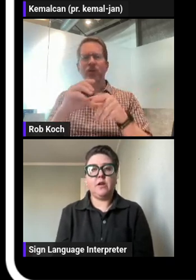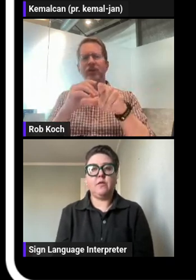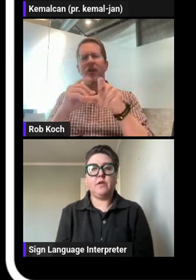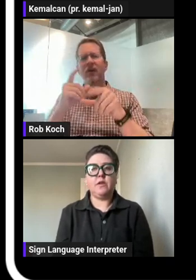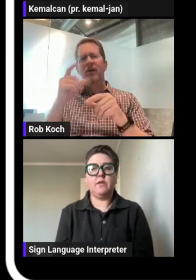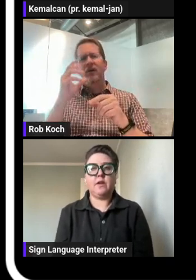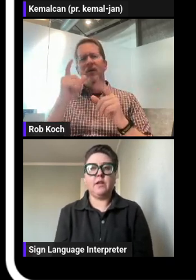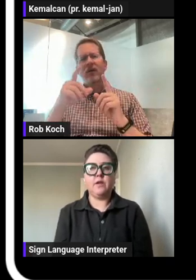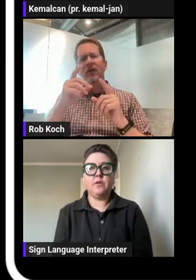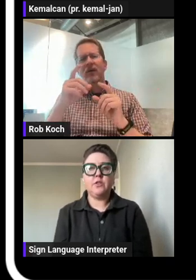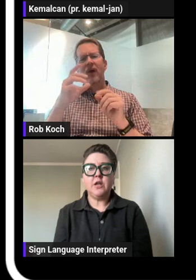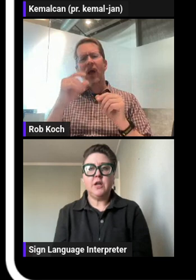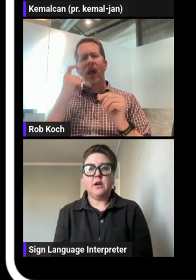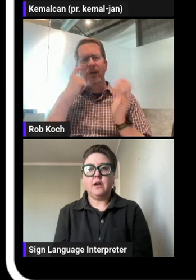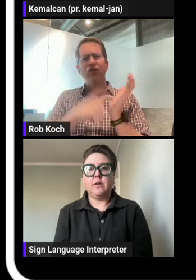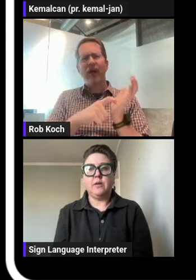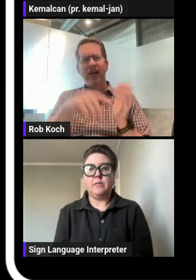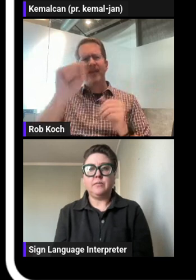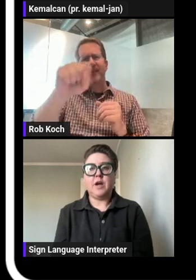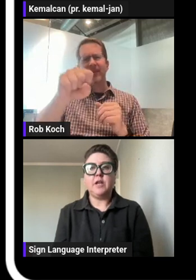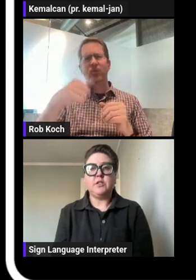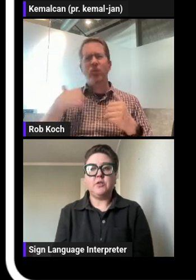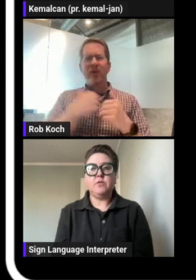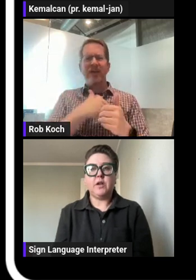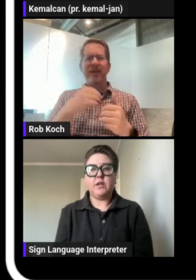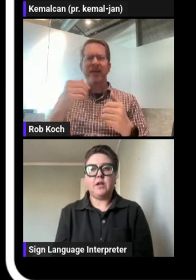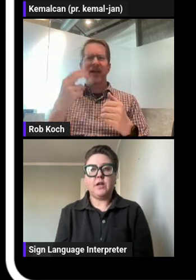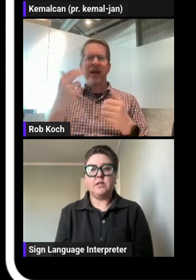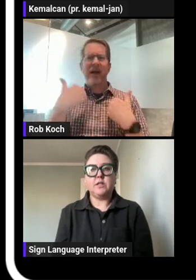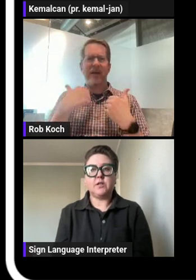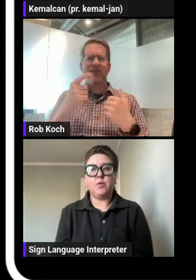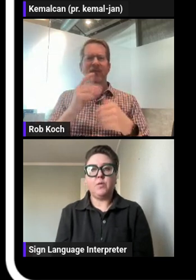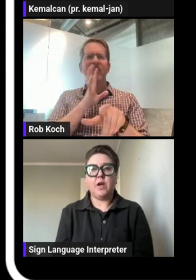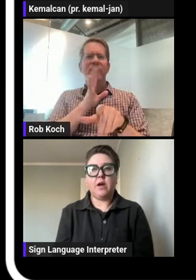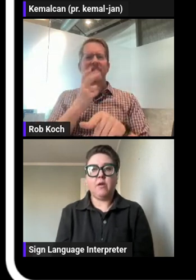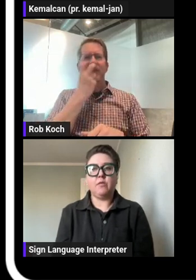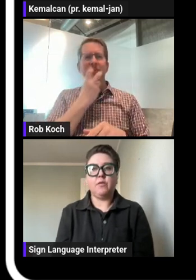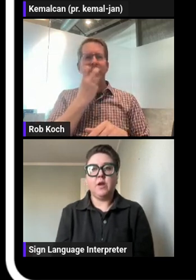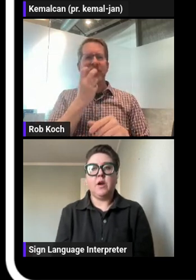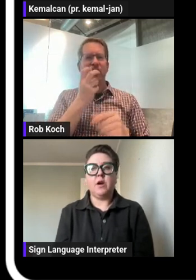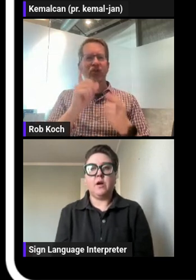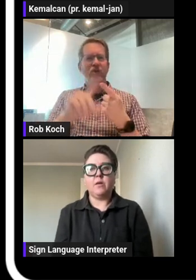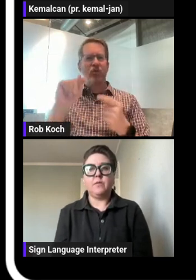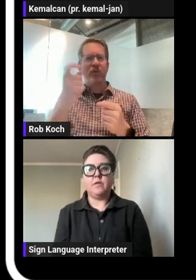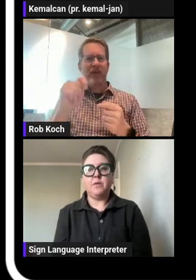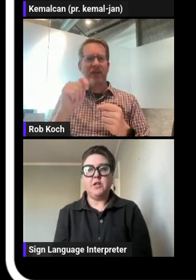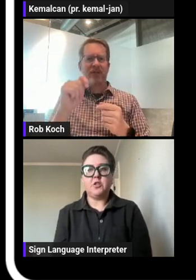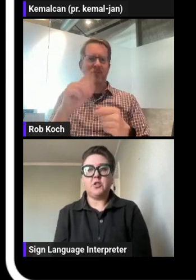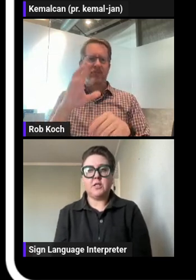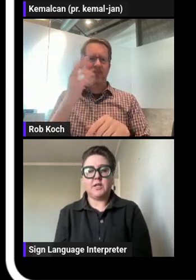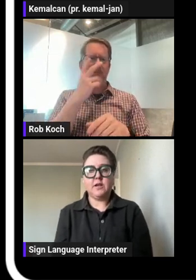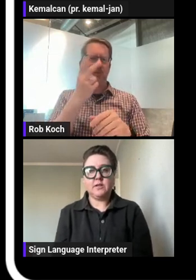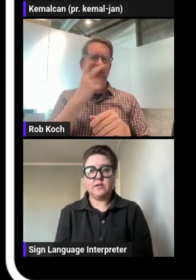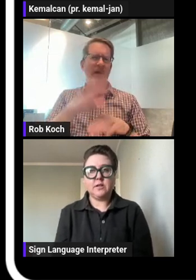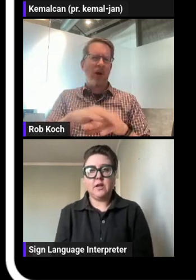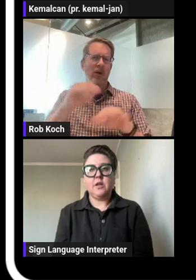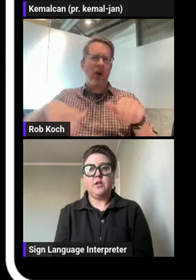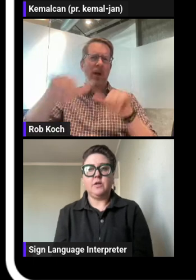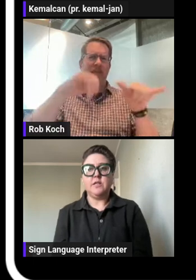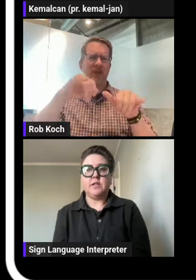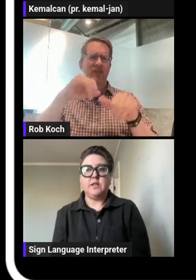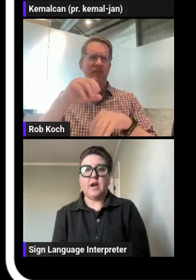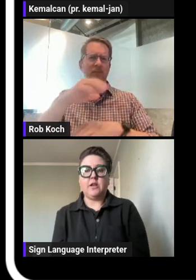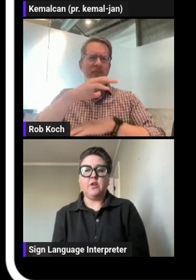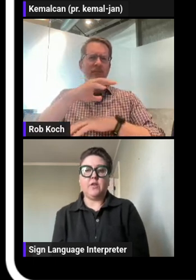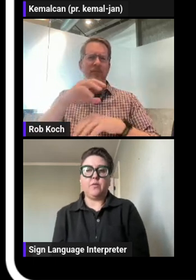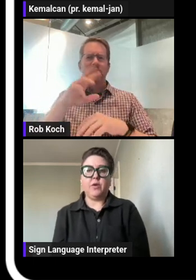that we have in sign language. I do recognize, yes, when we have speech to text,